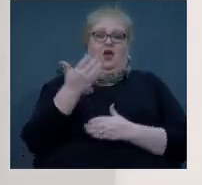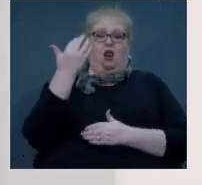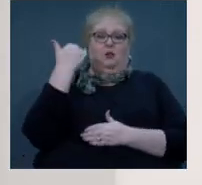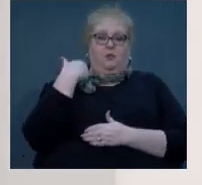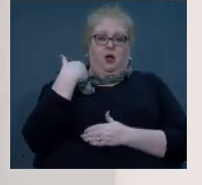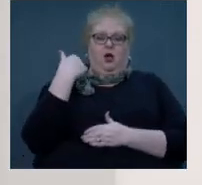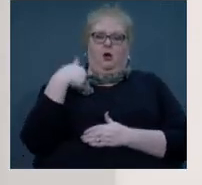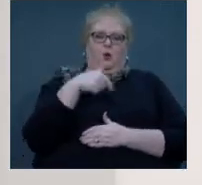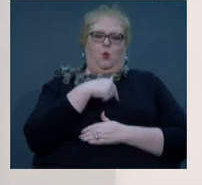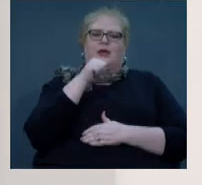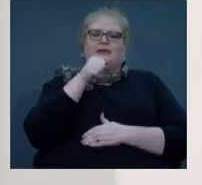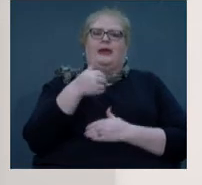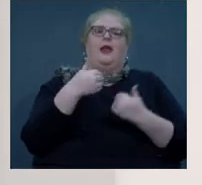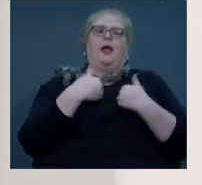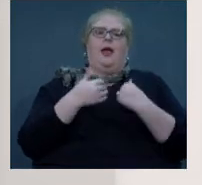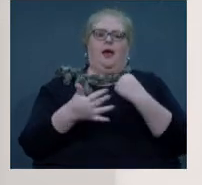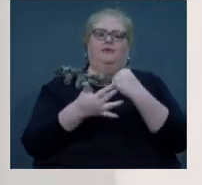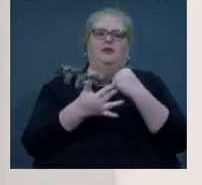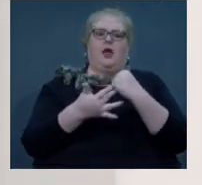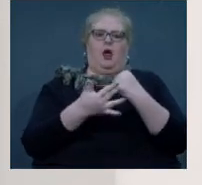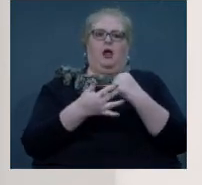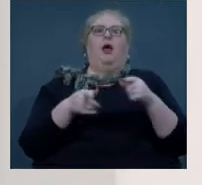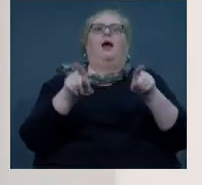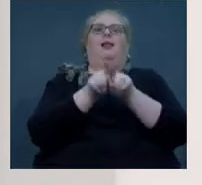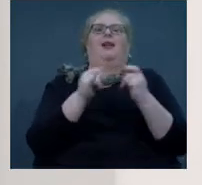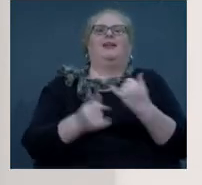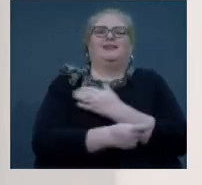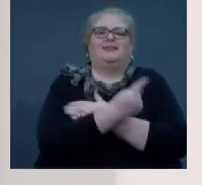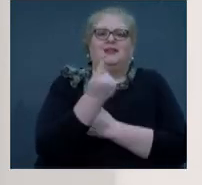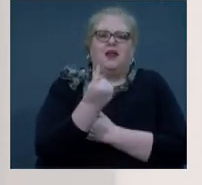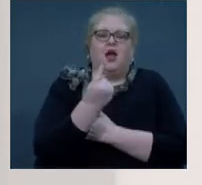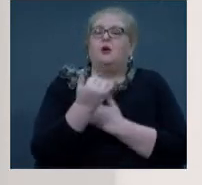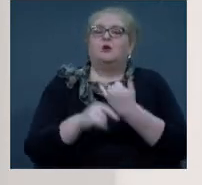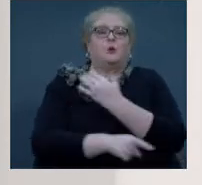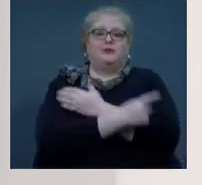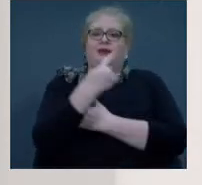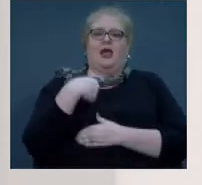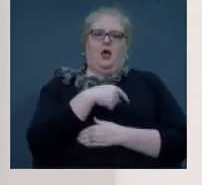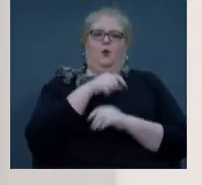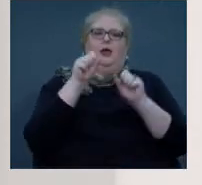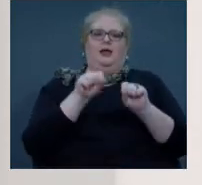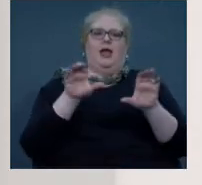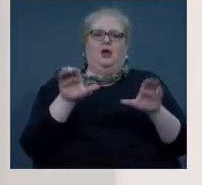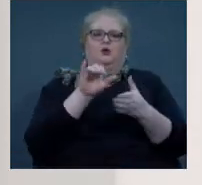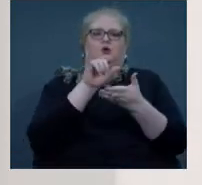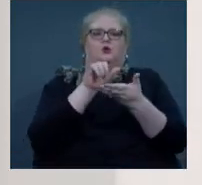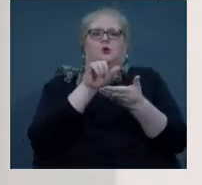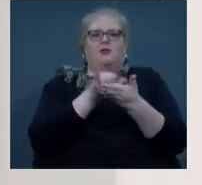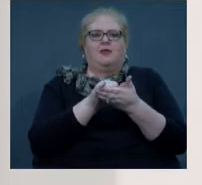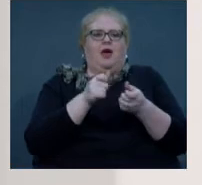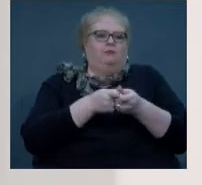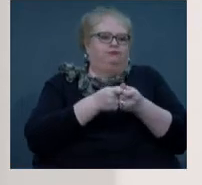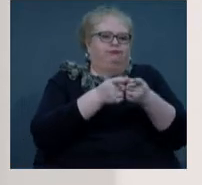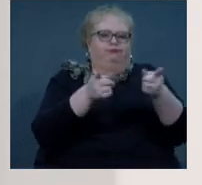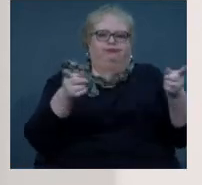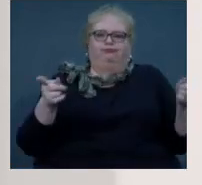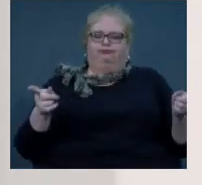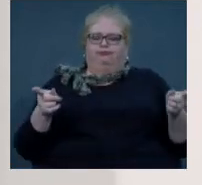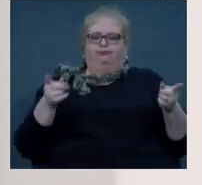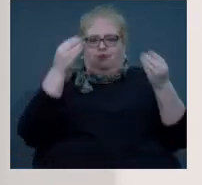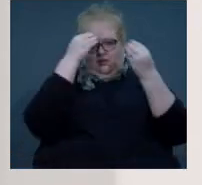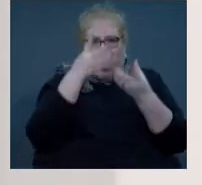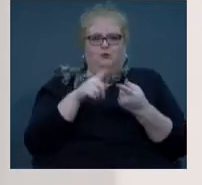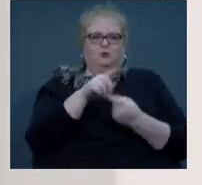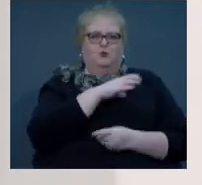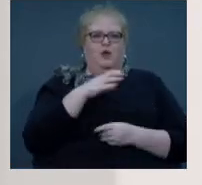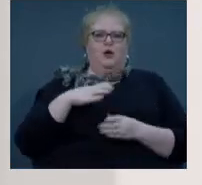that we have today. And we can do that and send everything to the commissioners, to all of them,